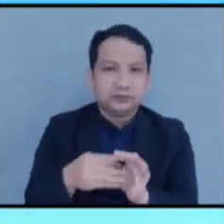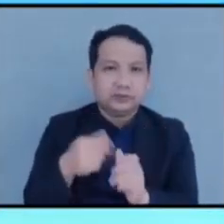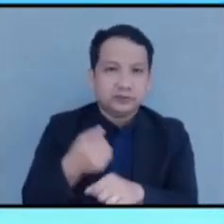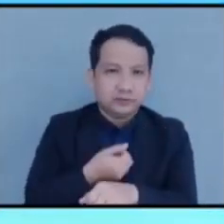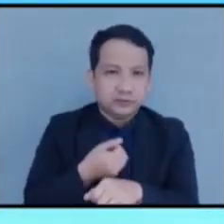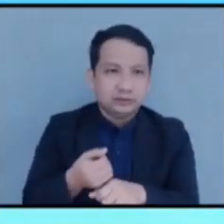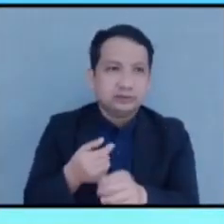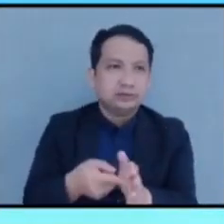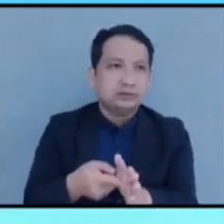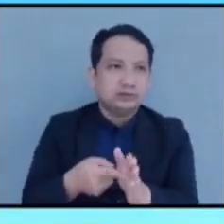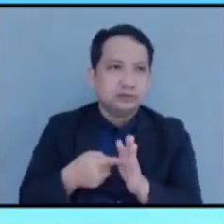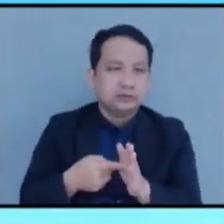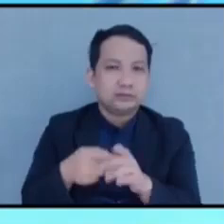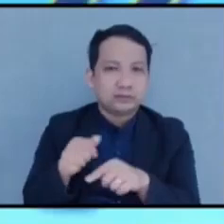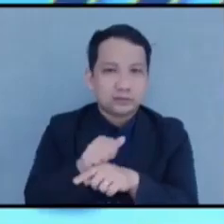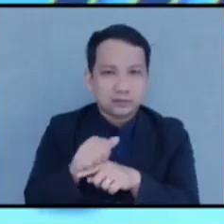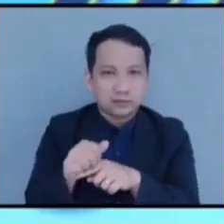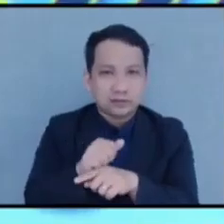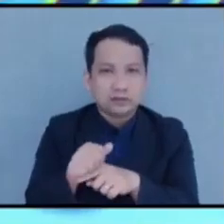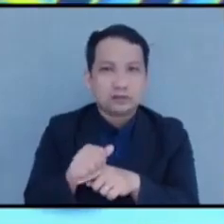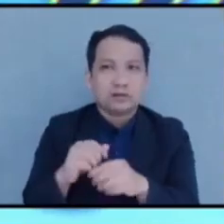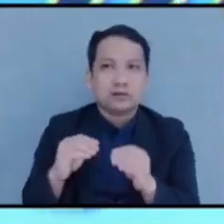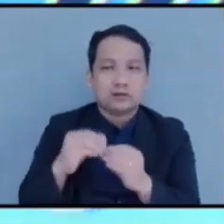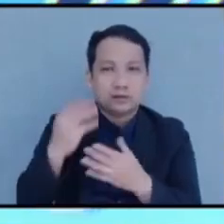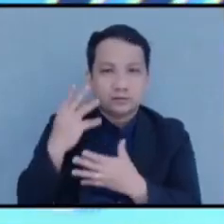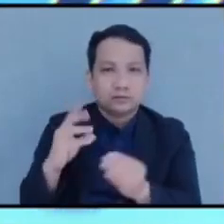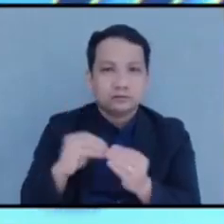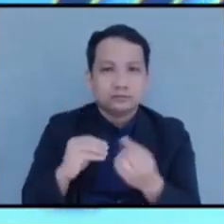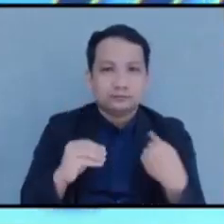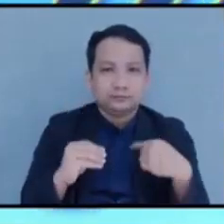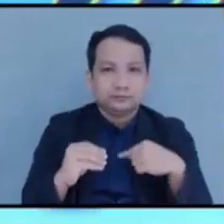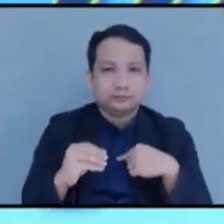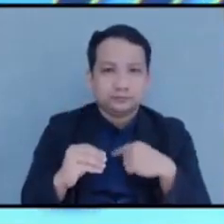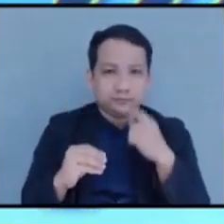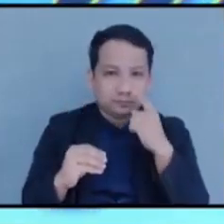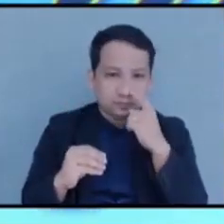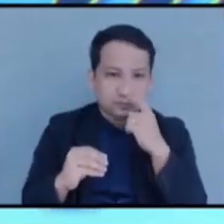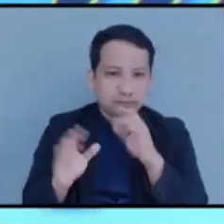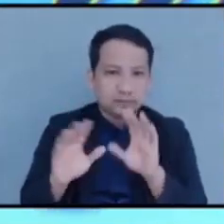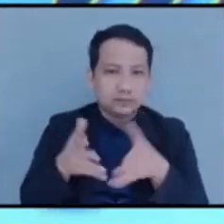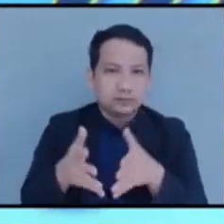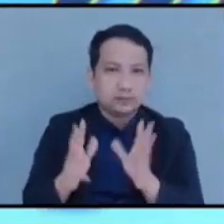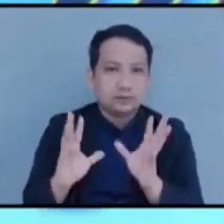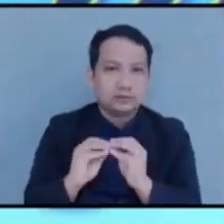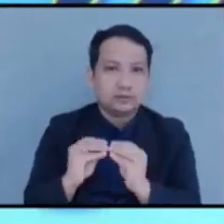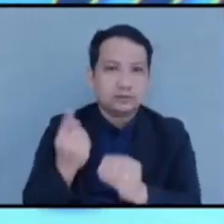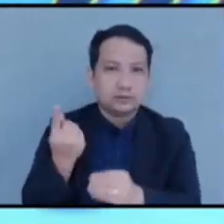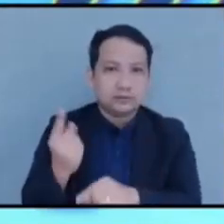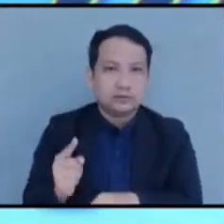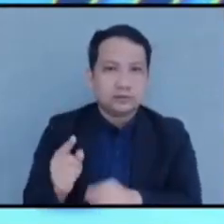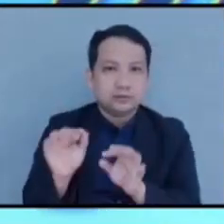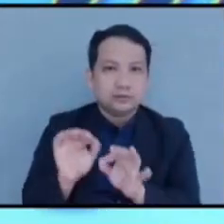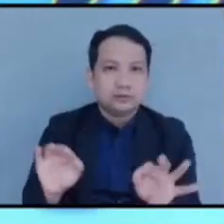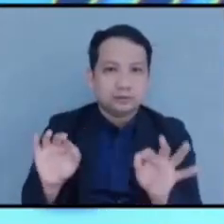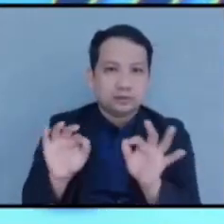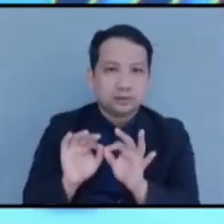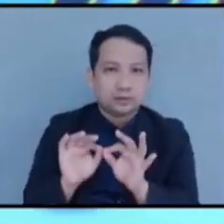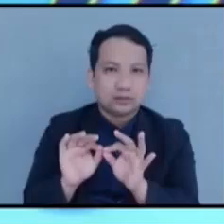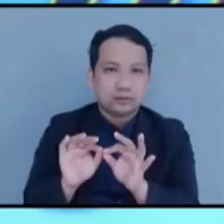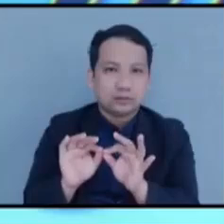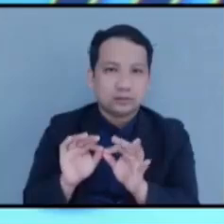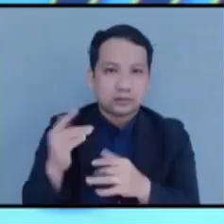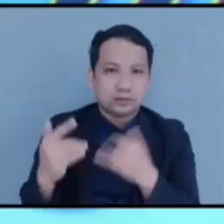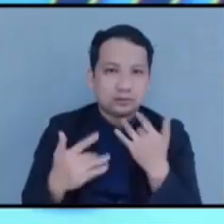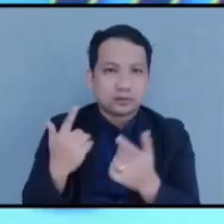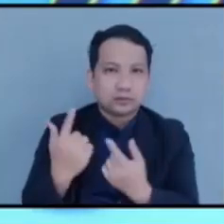few trainings, you may encounter rejections, but don't let that bring you down. What's important is that you're enjoying what you do and